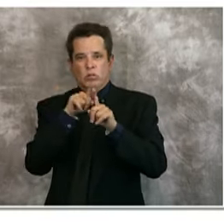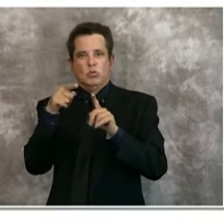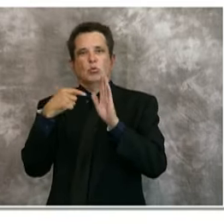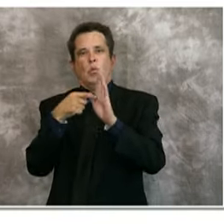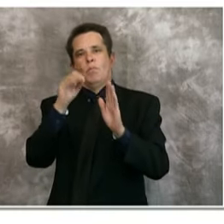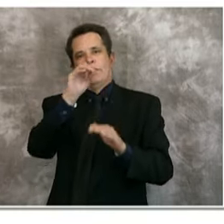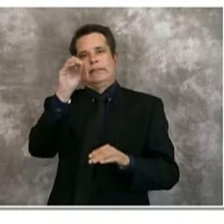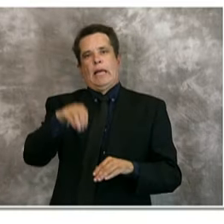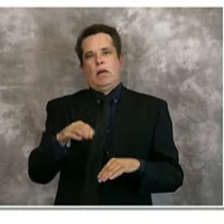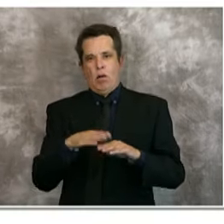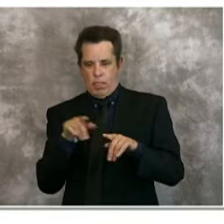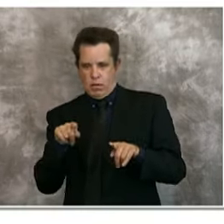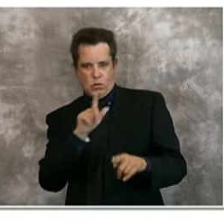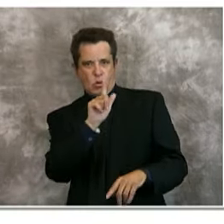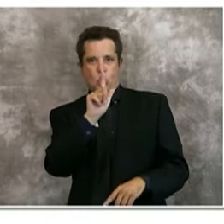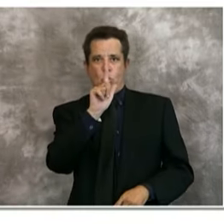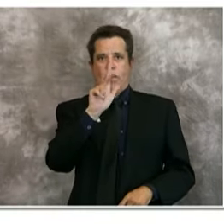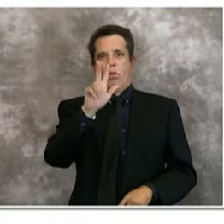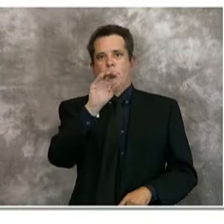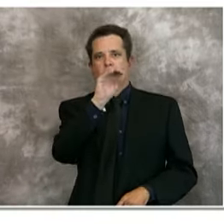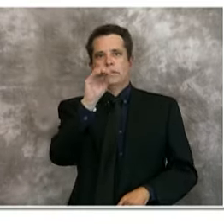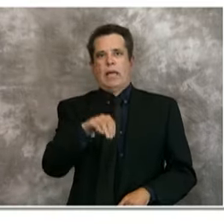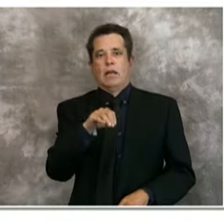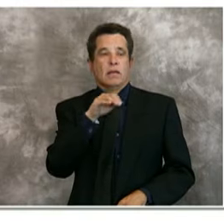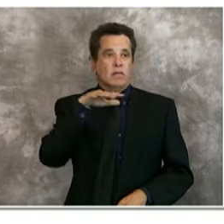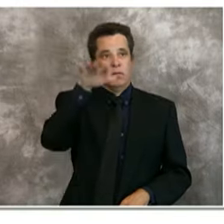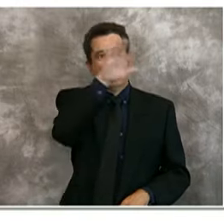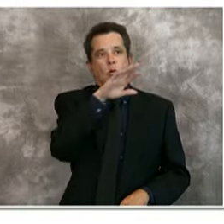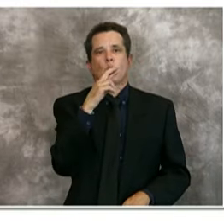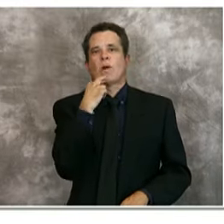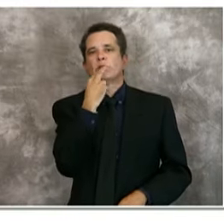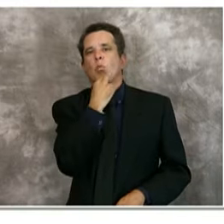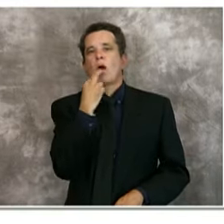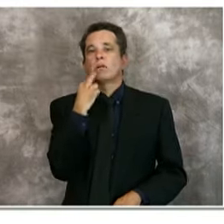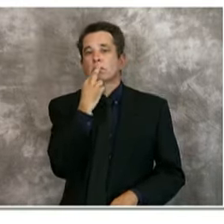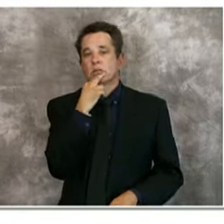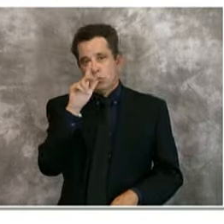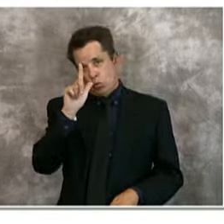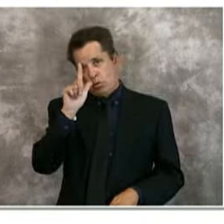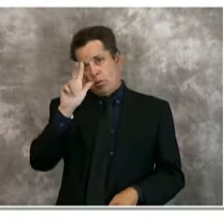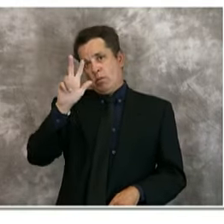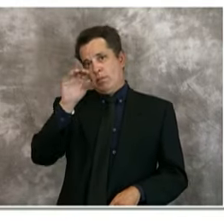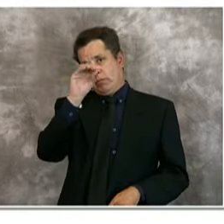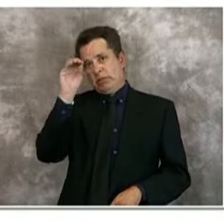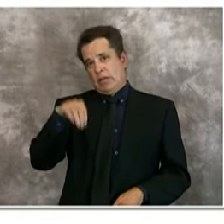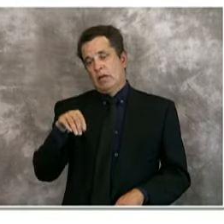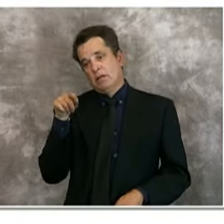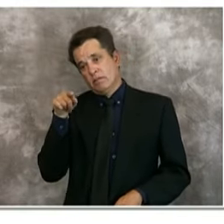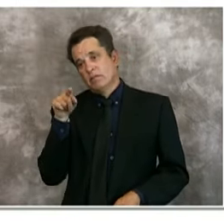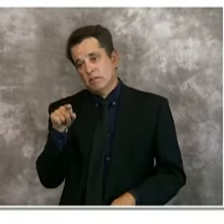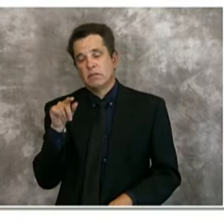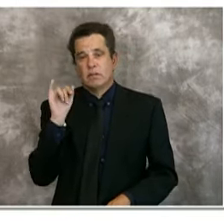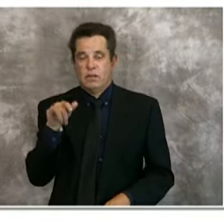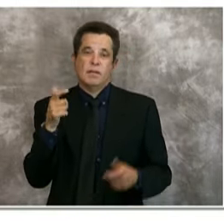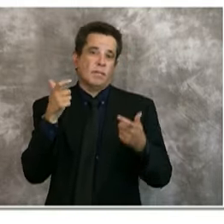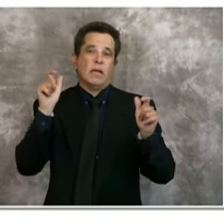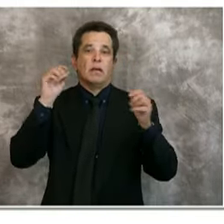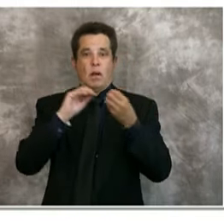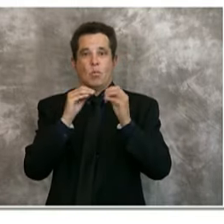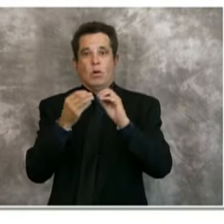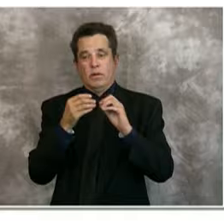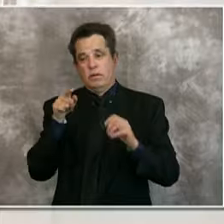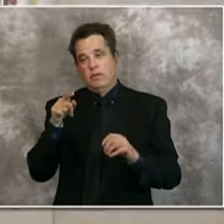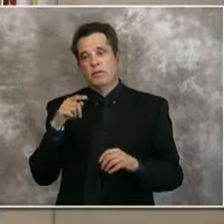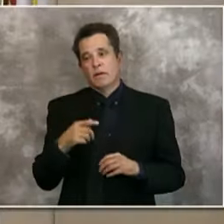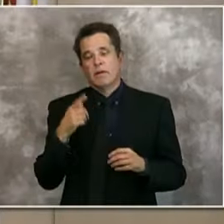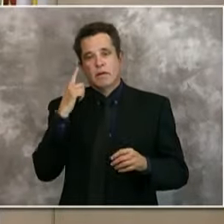noted, 23% of the restaurant/bars are represented of the overall number of